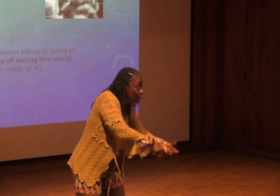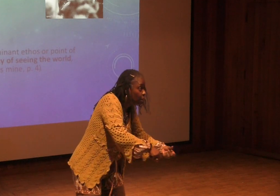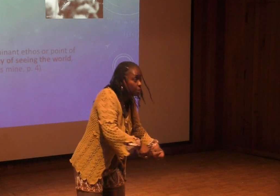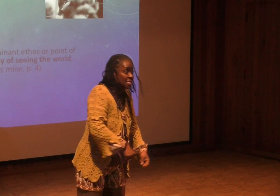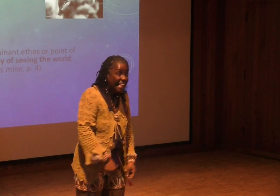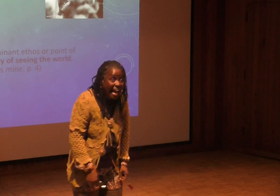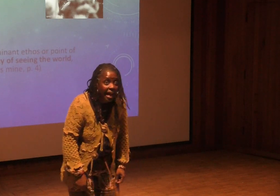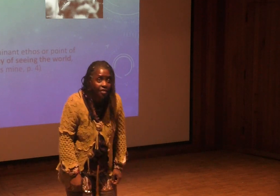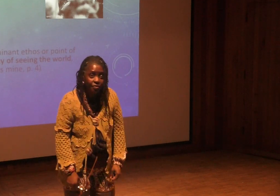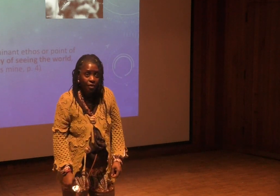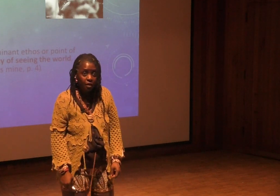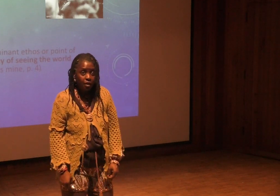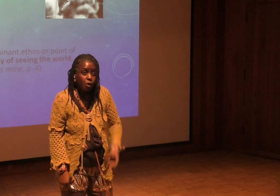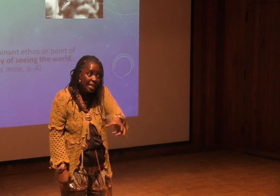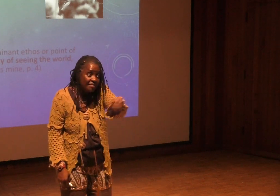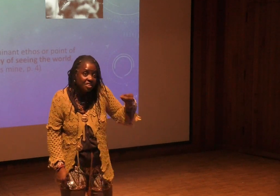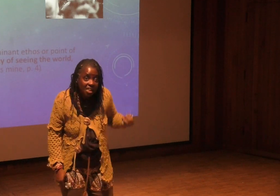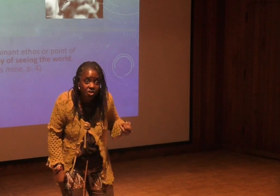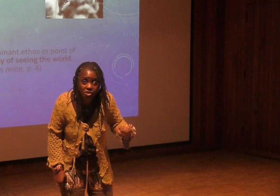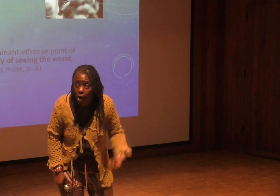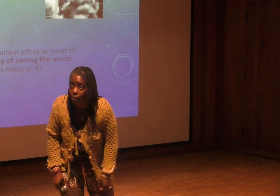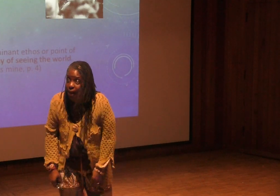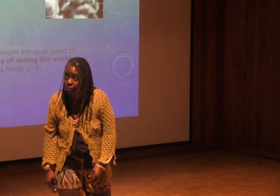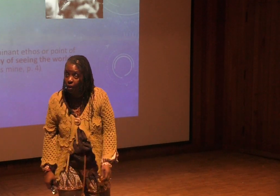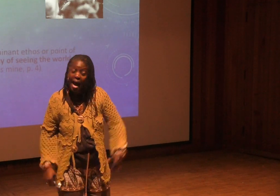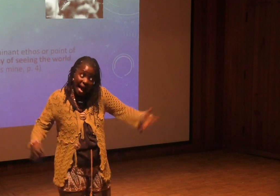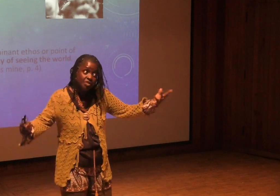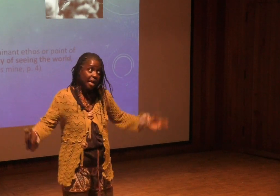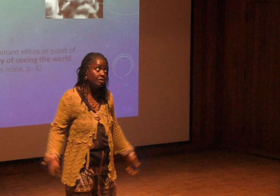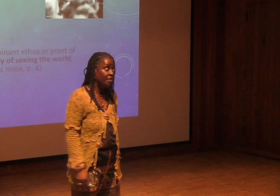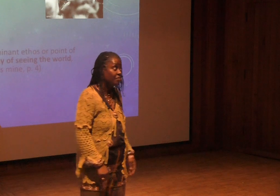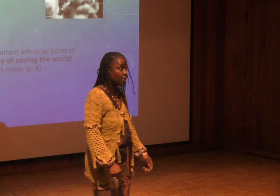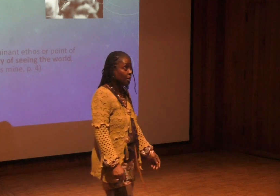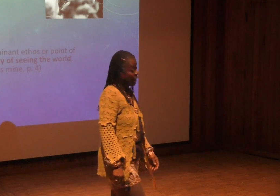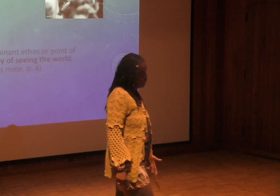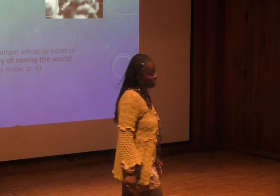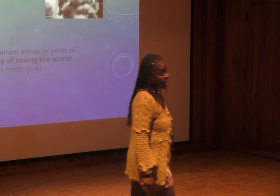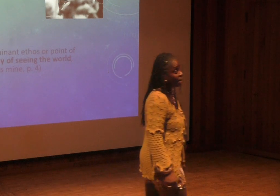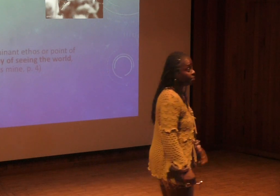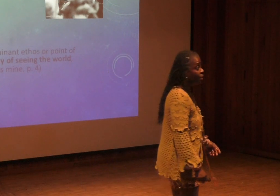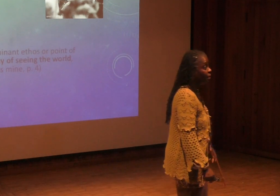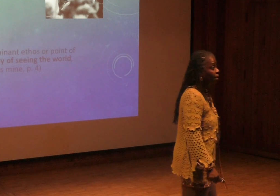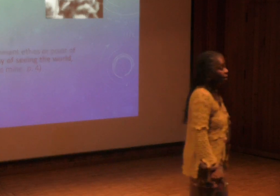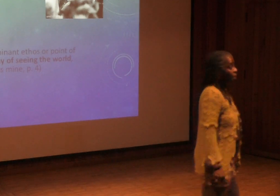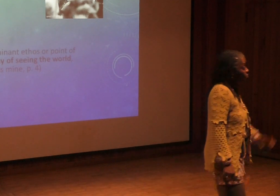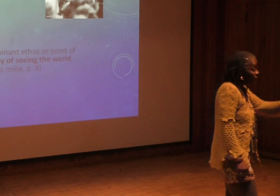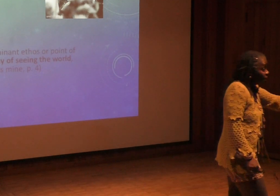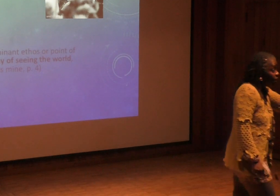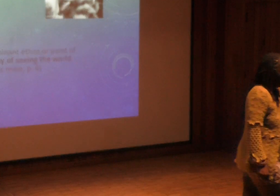relatives, slave. You didn't even touch the salt pepper. Hashtag the favorite. I keep bringing that up.